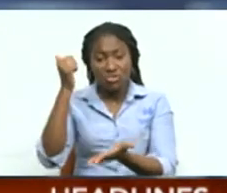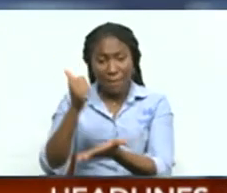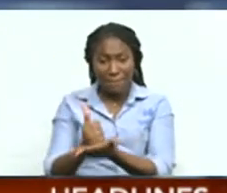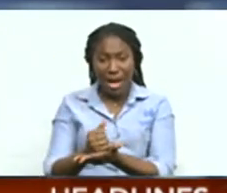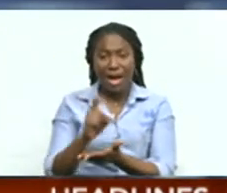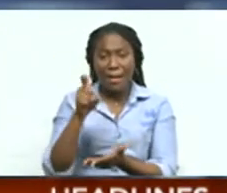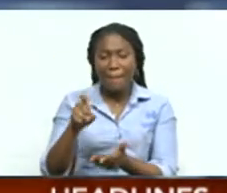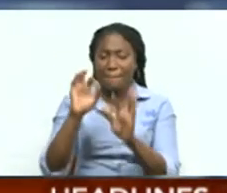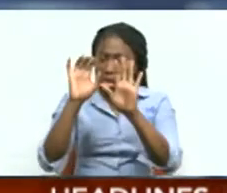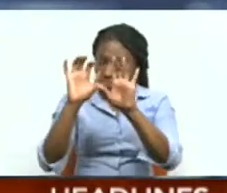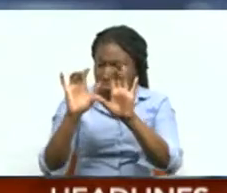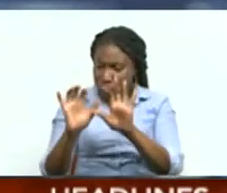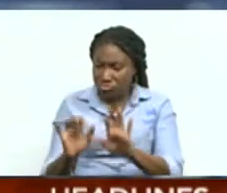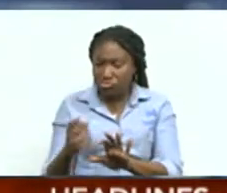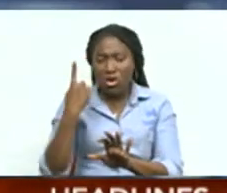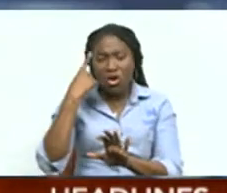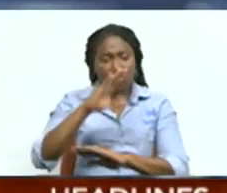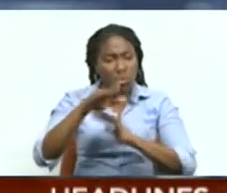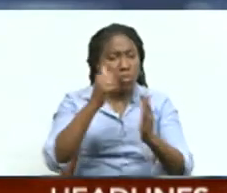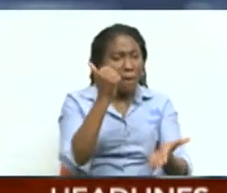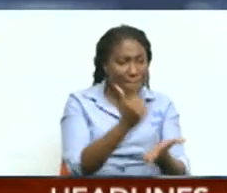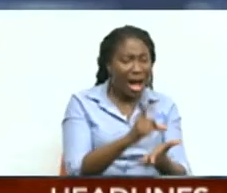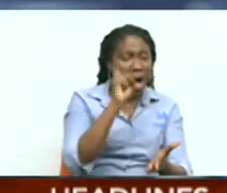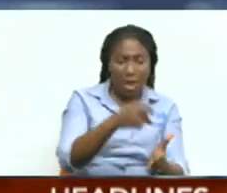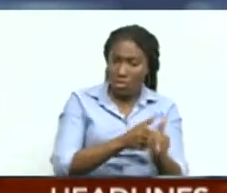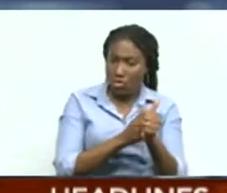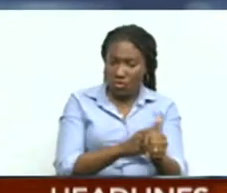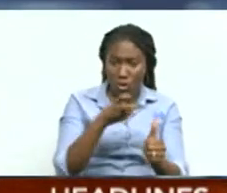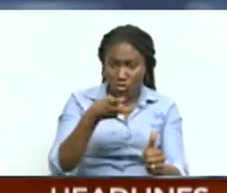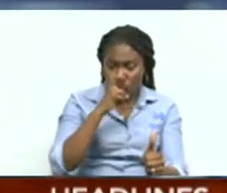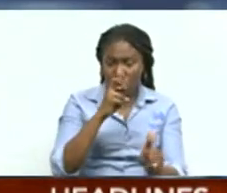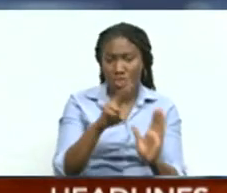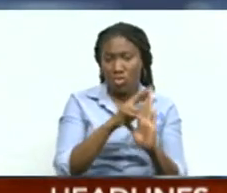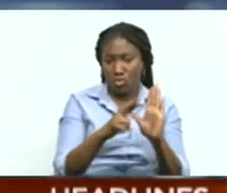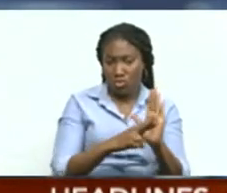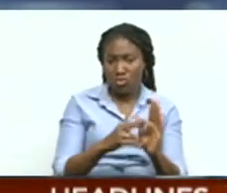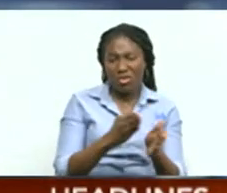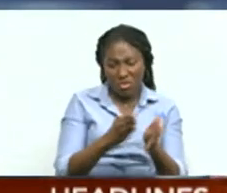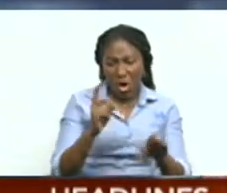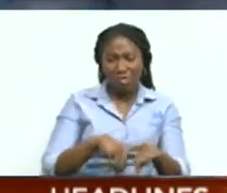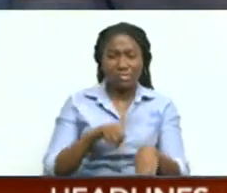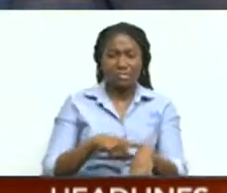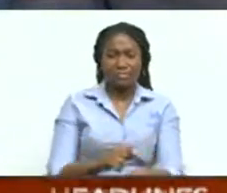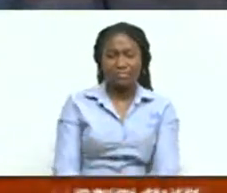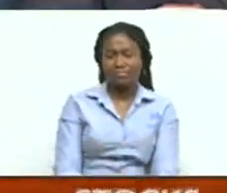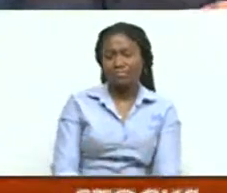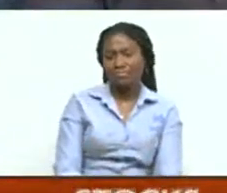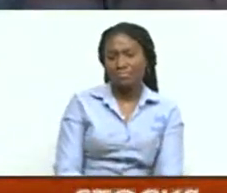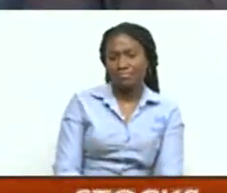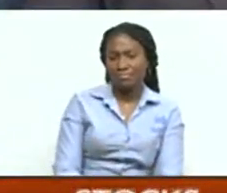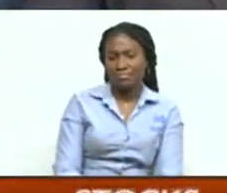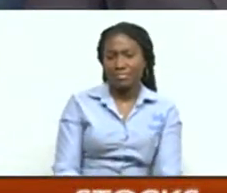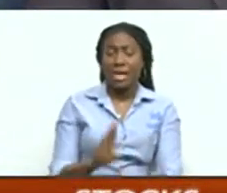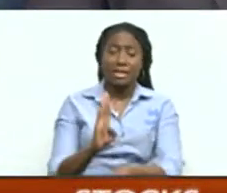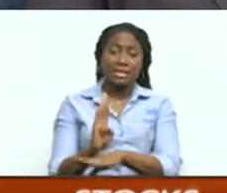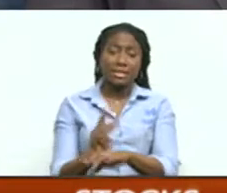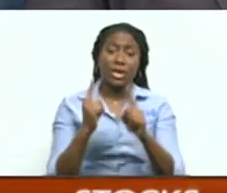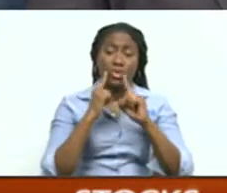practice note or directive to banks to comply with the DPP's order within a reasonable time. In tonight's Business